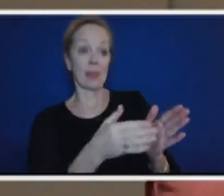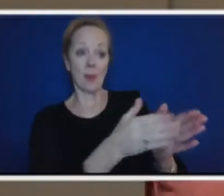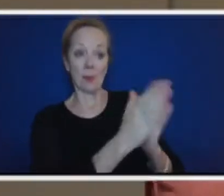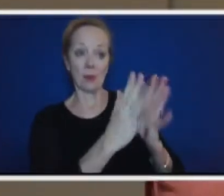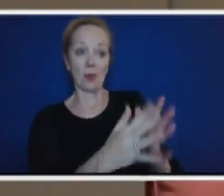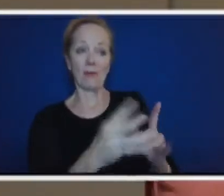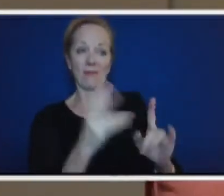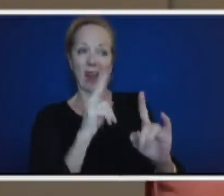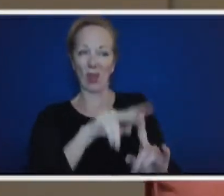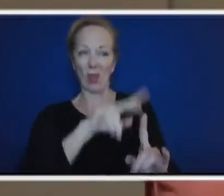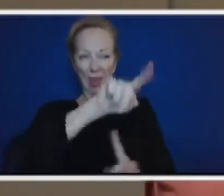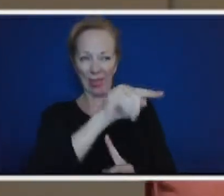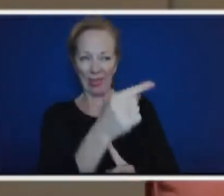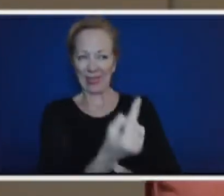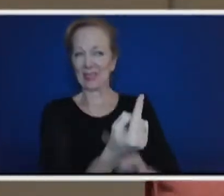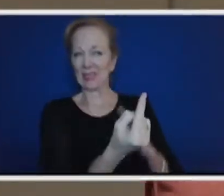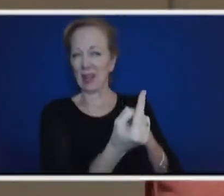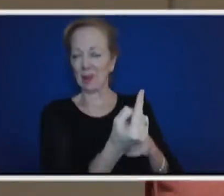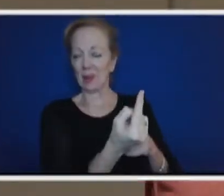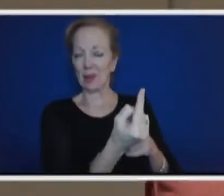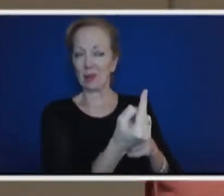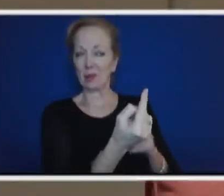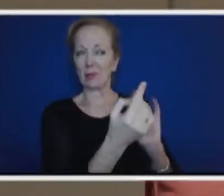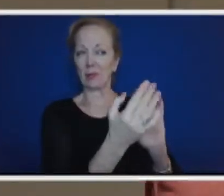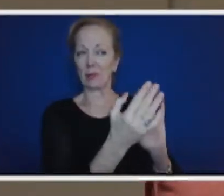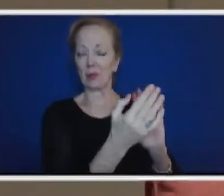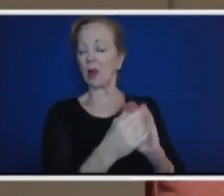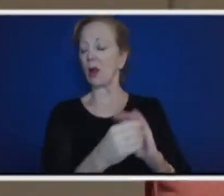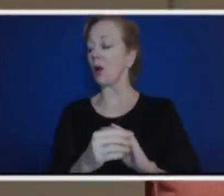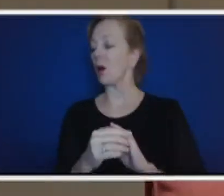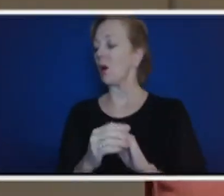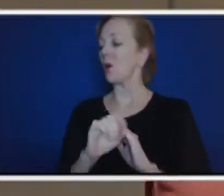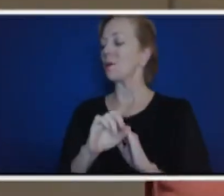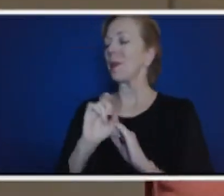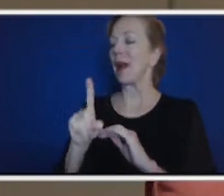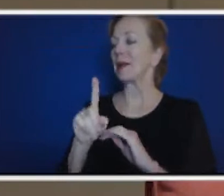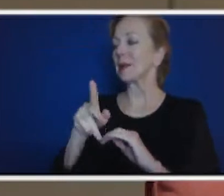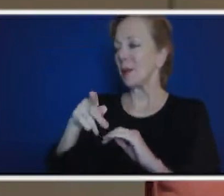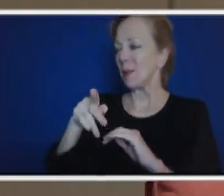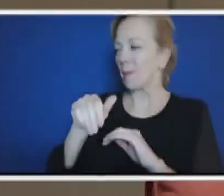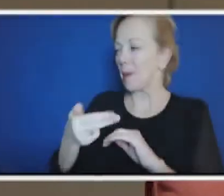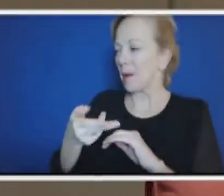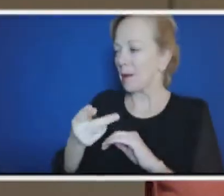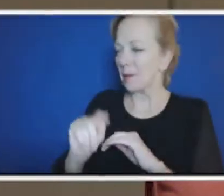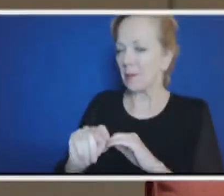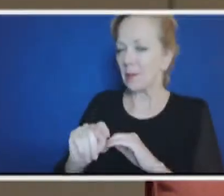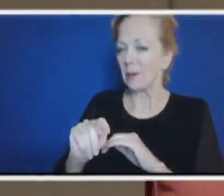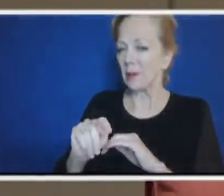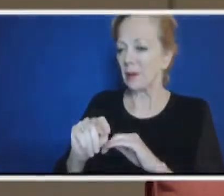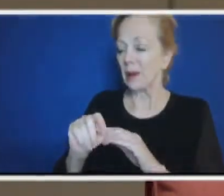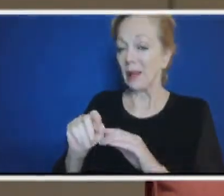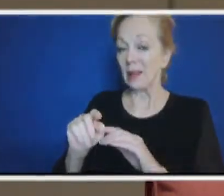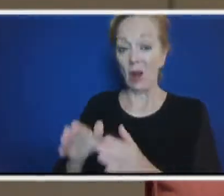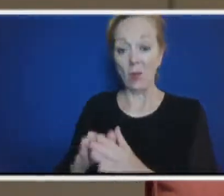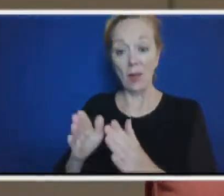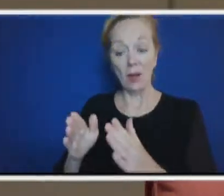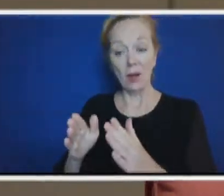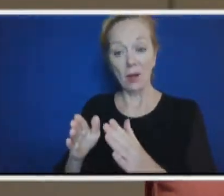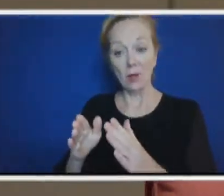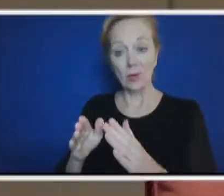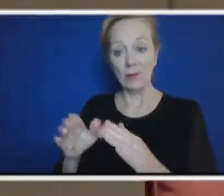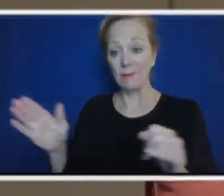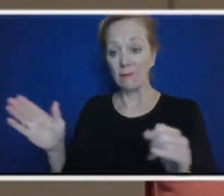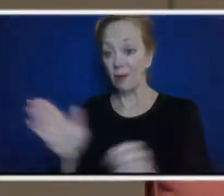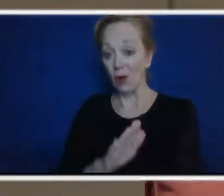the request. Okay, so for maybe I should ask Mr. Pettin, does that open up the entire petition up